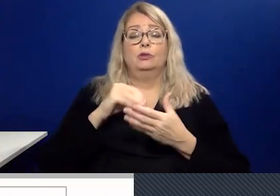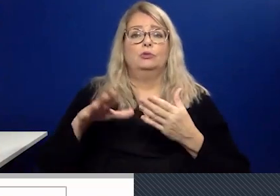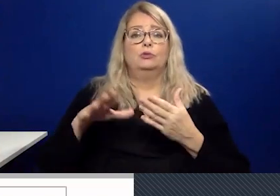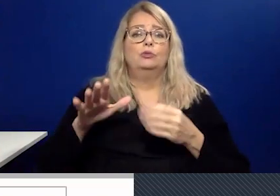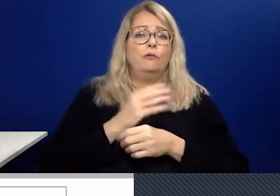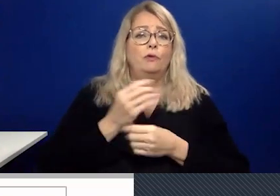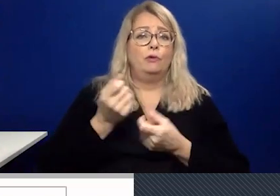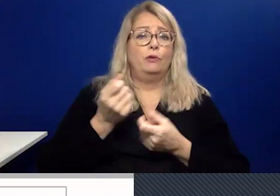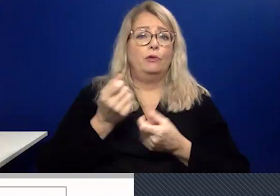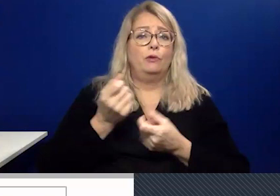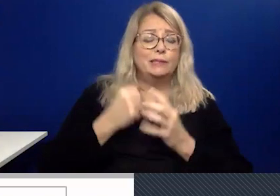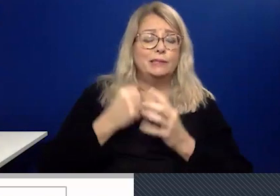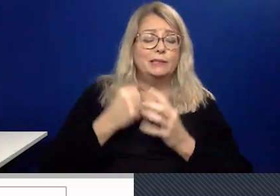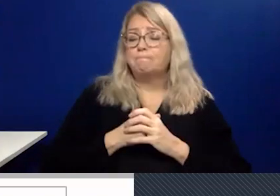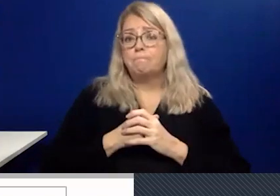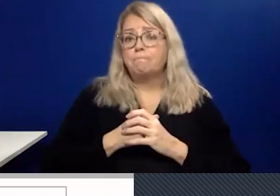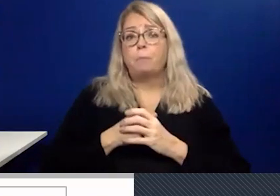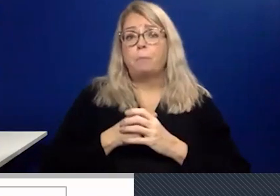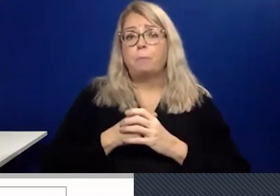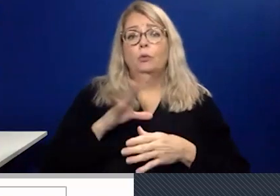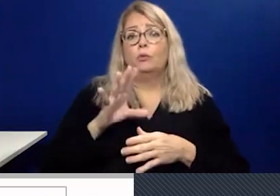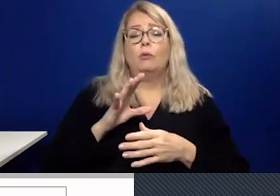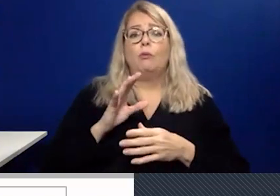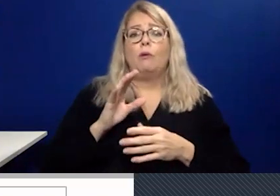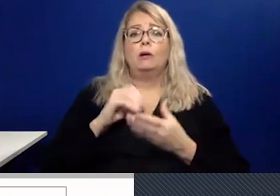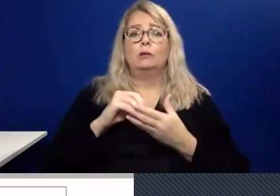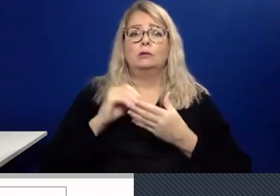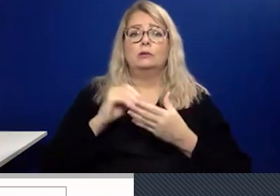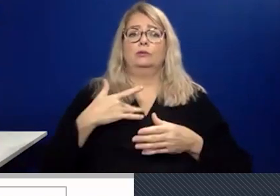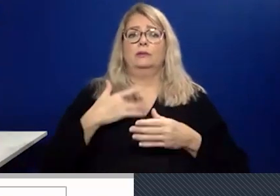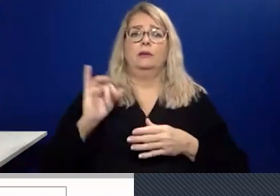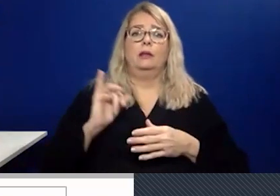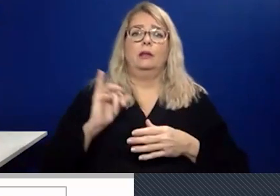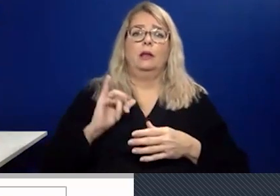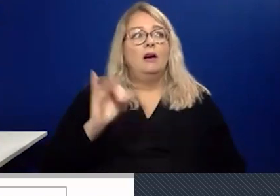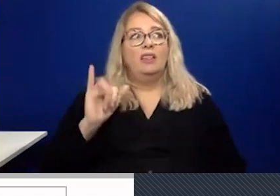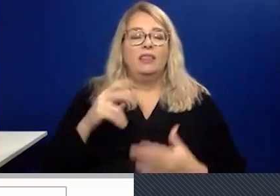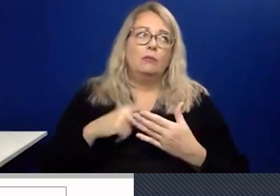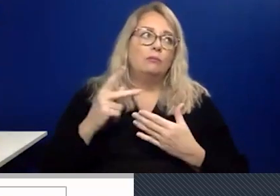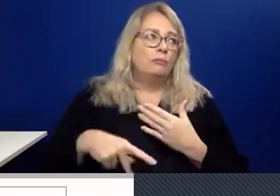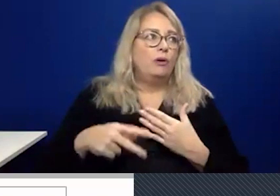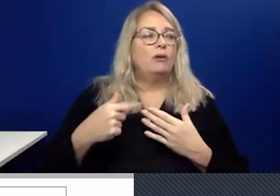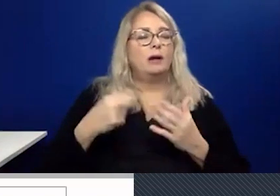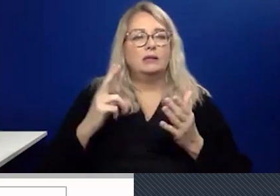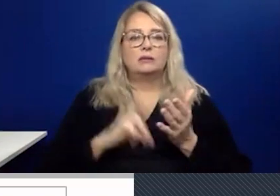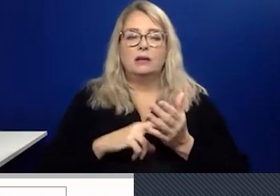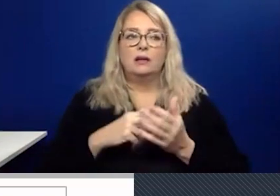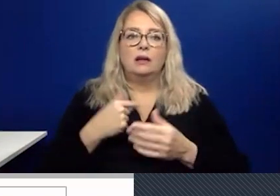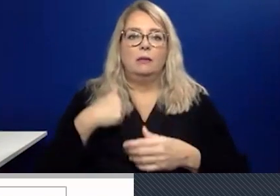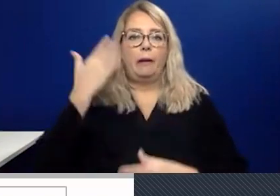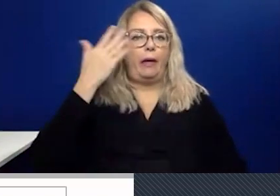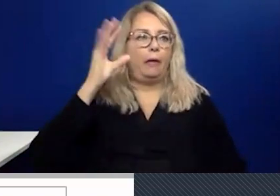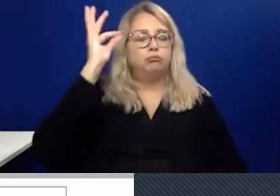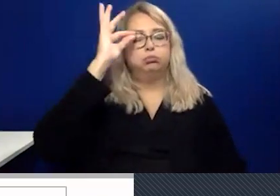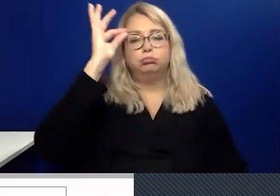into. Because we also don't ever want them to feel like, oh, it's that program that they got me to sign up for and I didn't know what I was getting into.